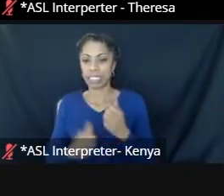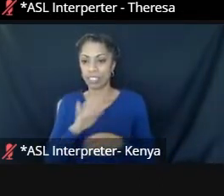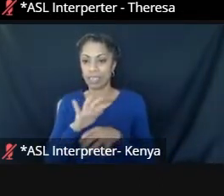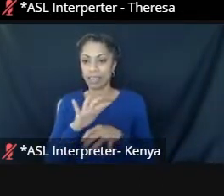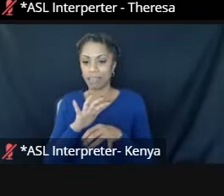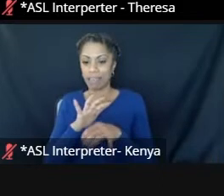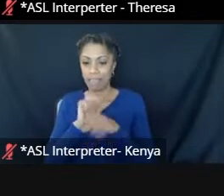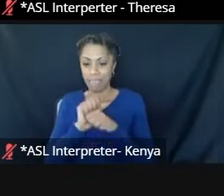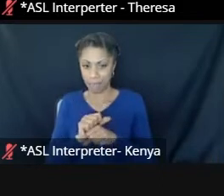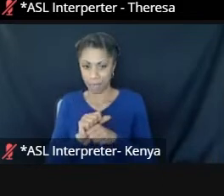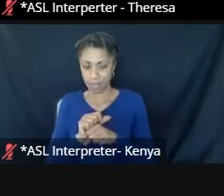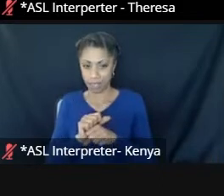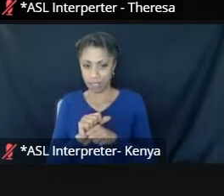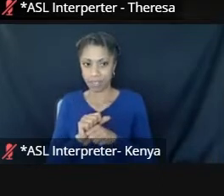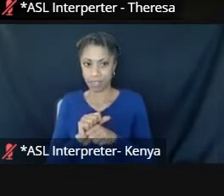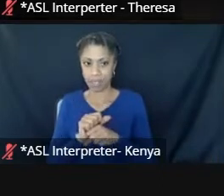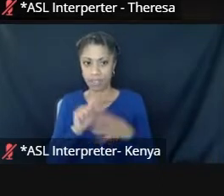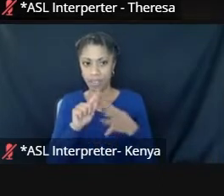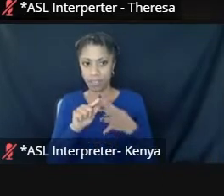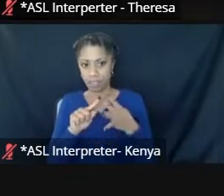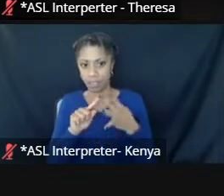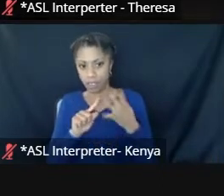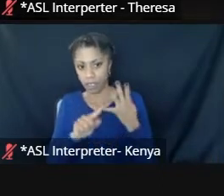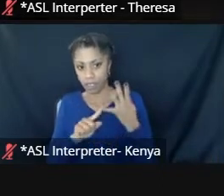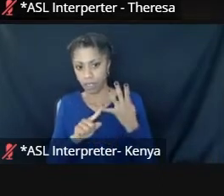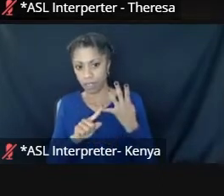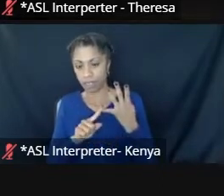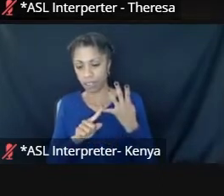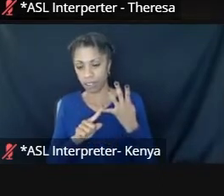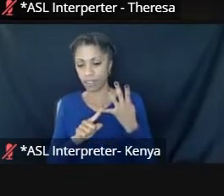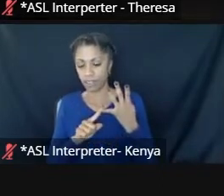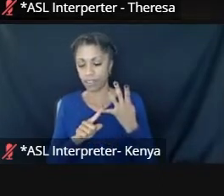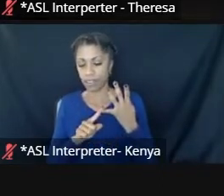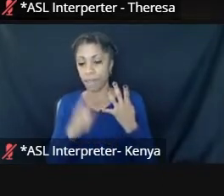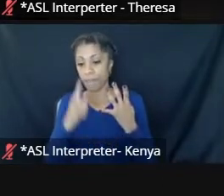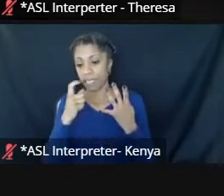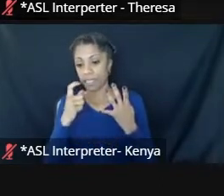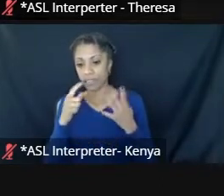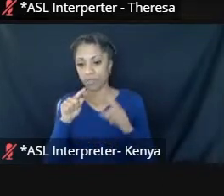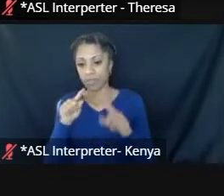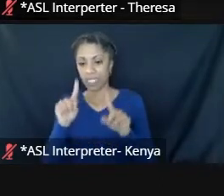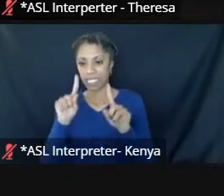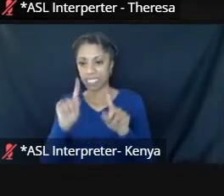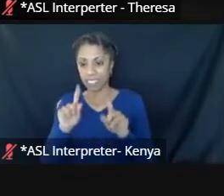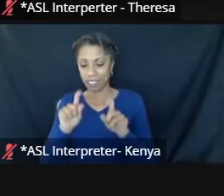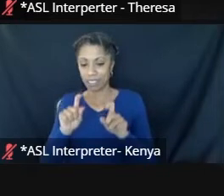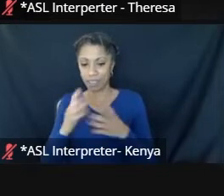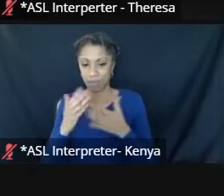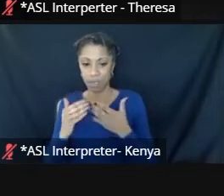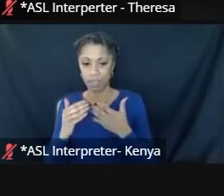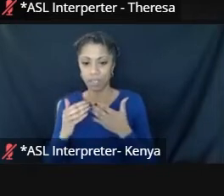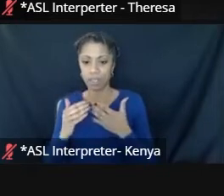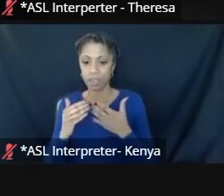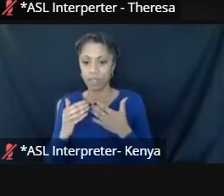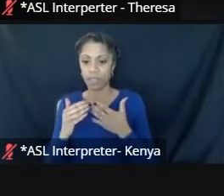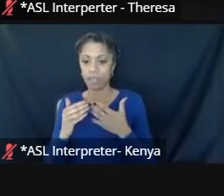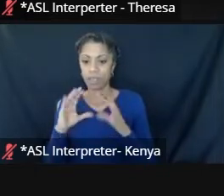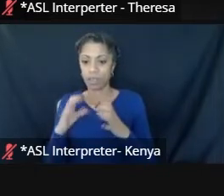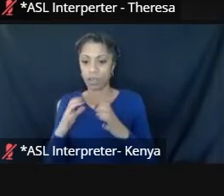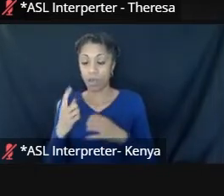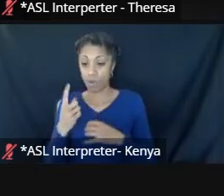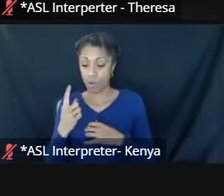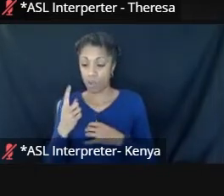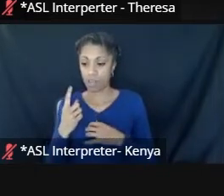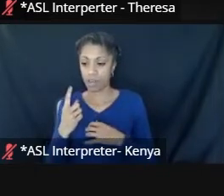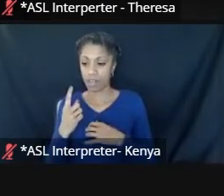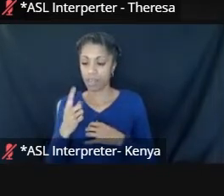co-creation, and reciprocity. Because they're in the testing phase, cohort 1 is really living into the